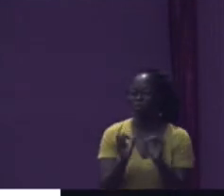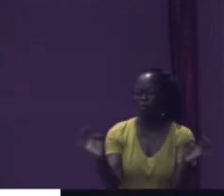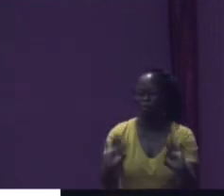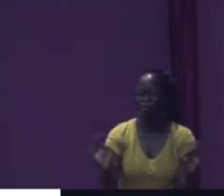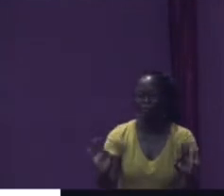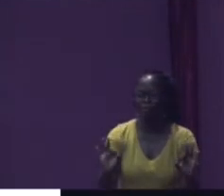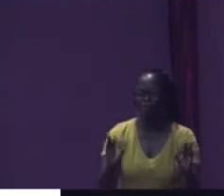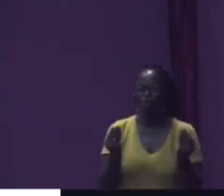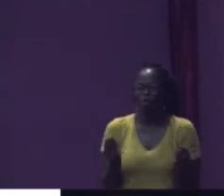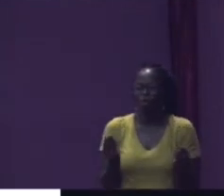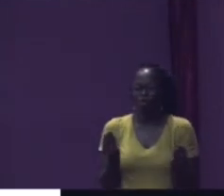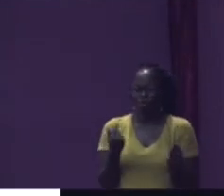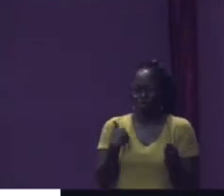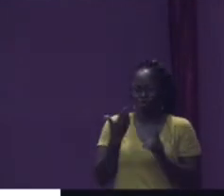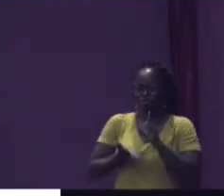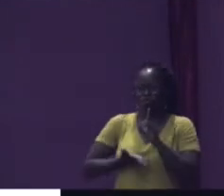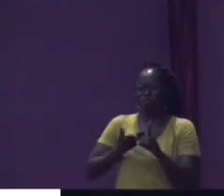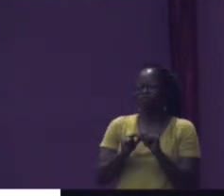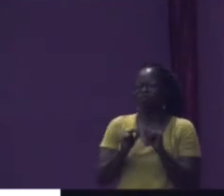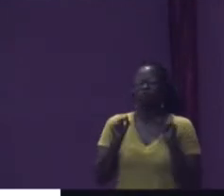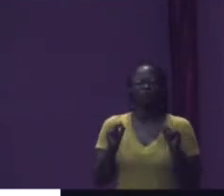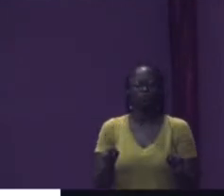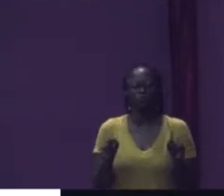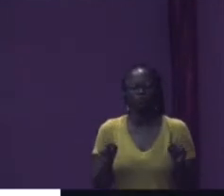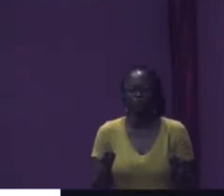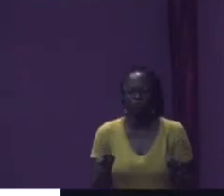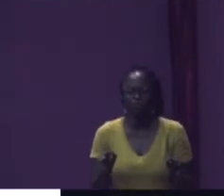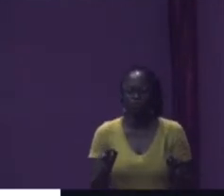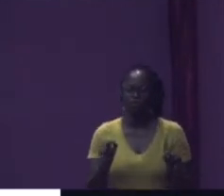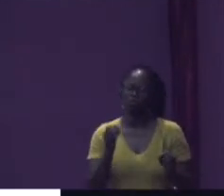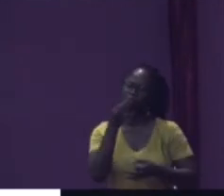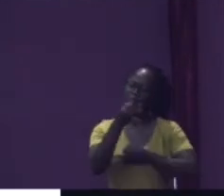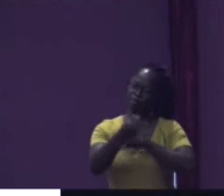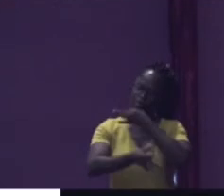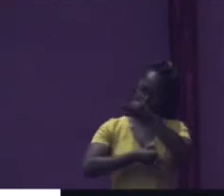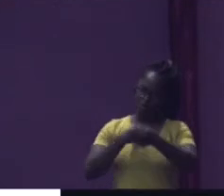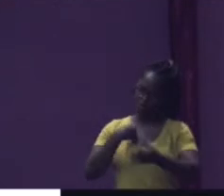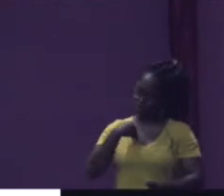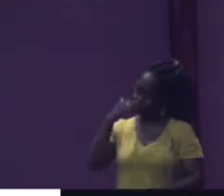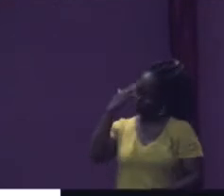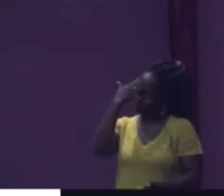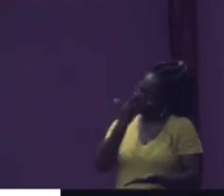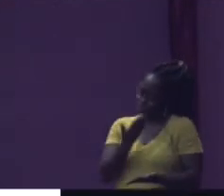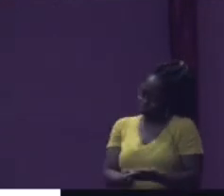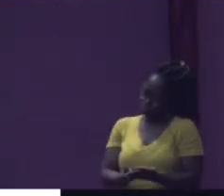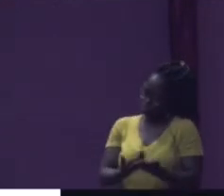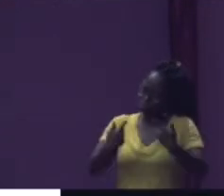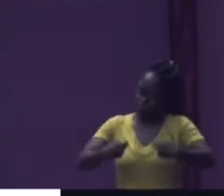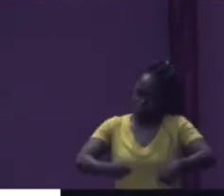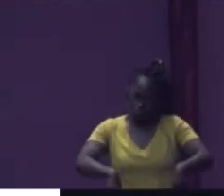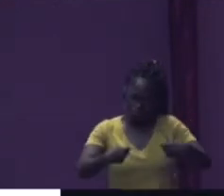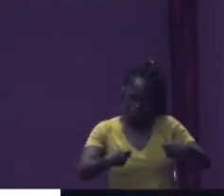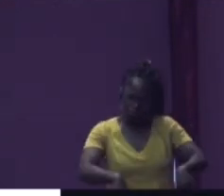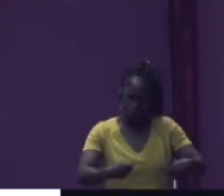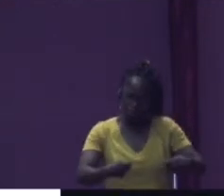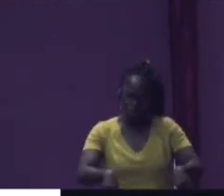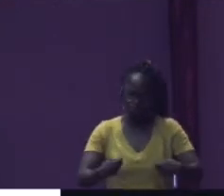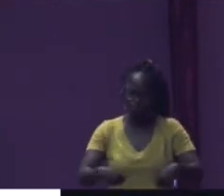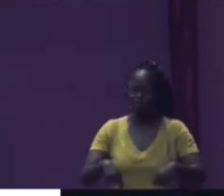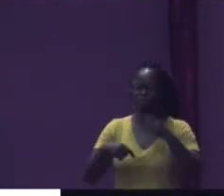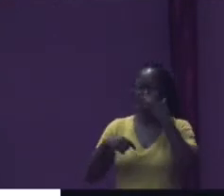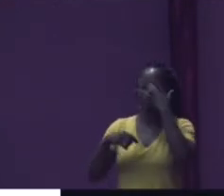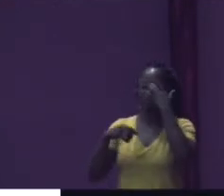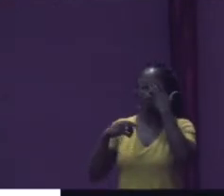the suggestions I think that should be made is, in terms of giving the midwife